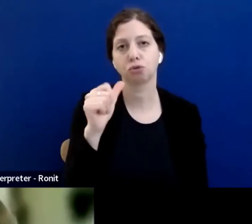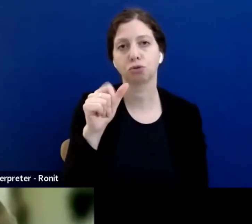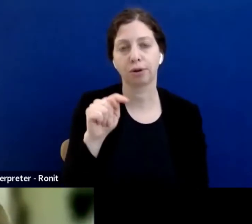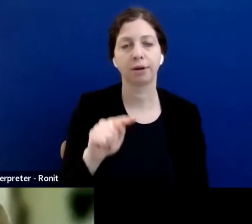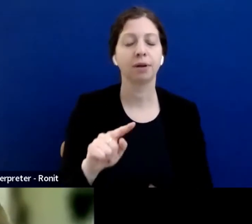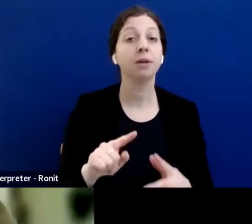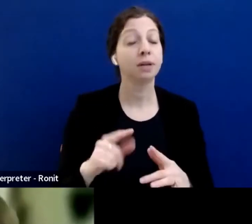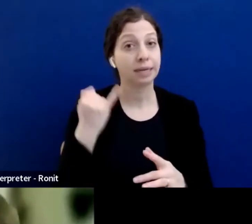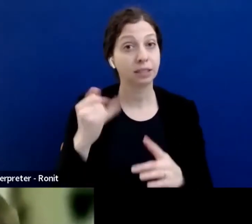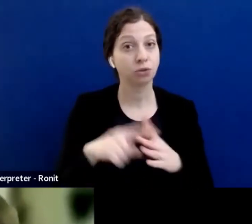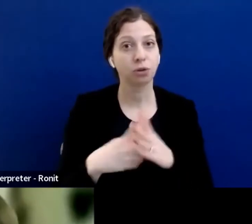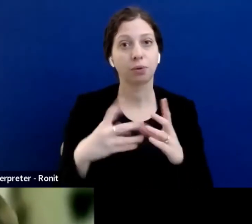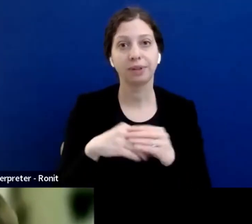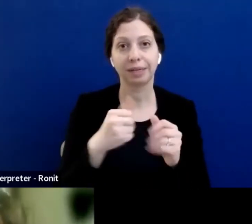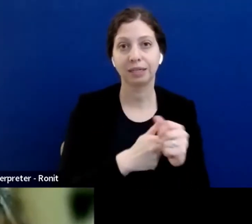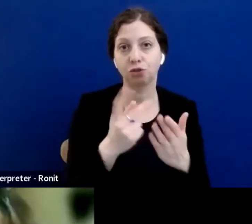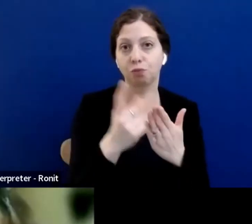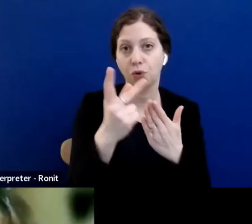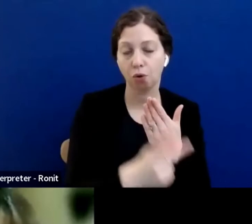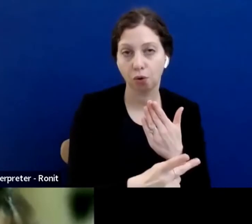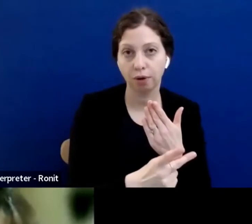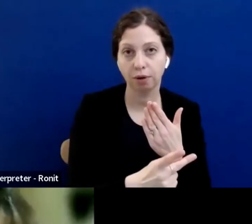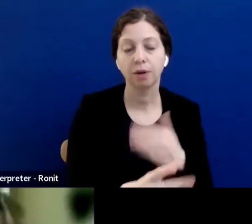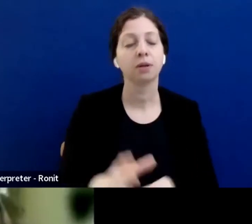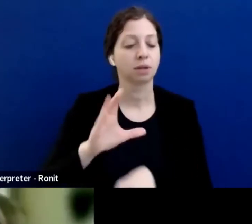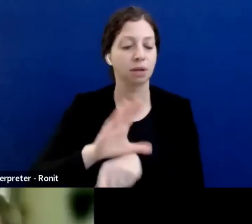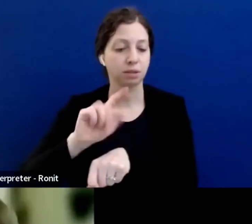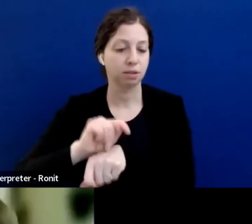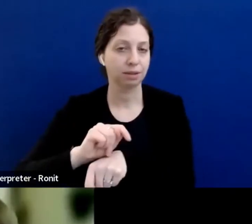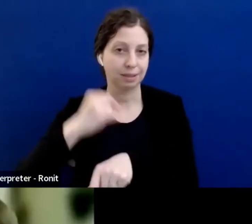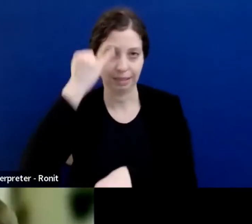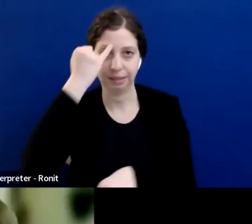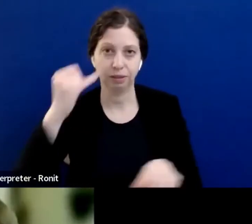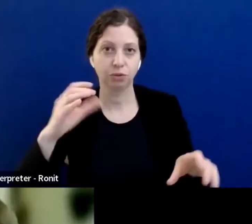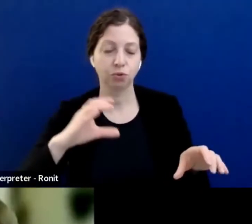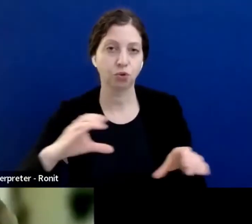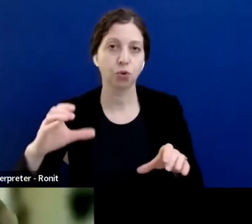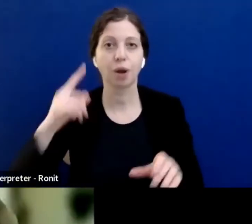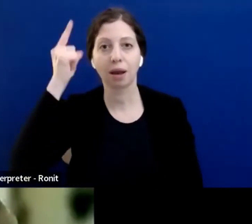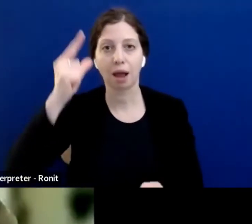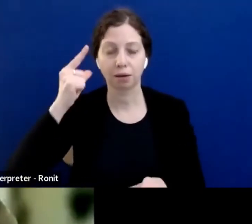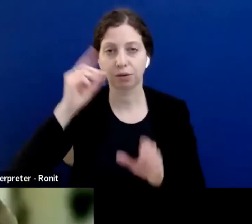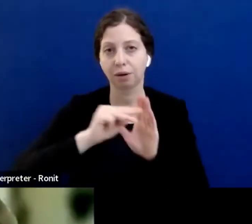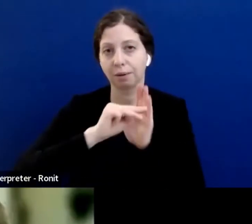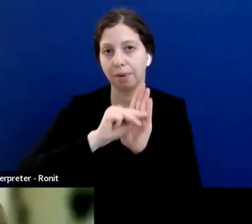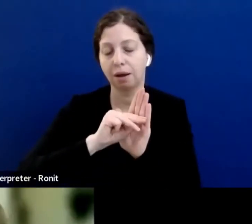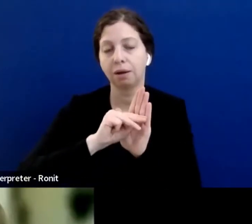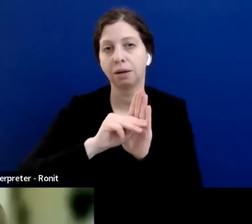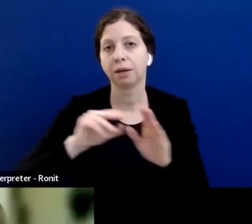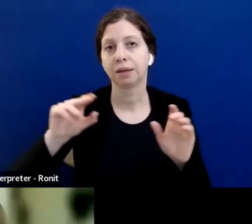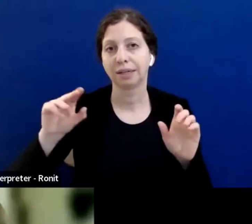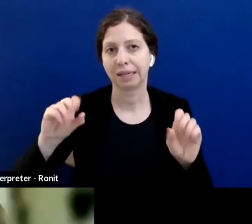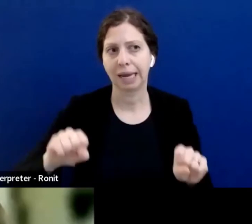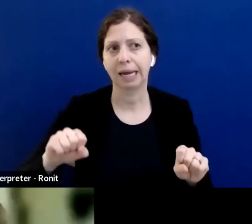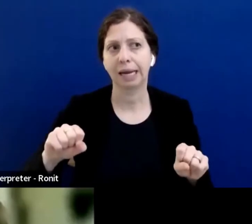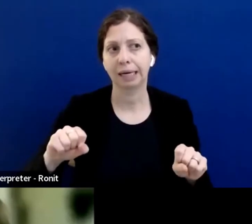within each program, and it was the consultant's idea to have them do a logic model, and we know that can put fear into